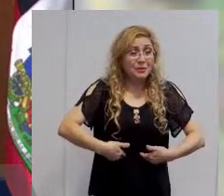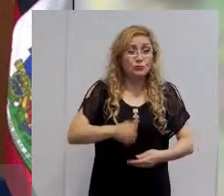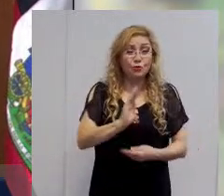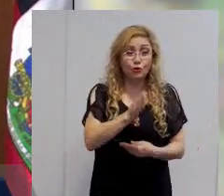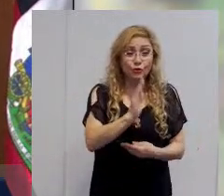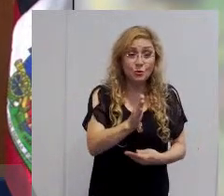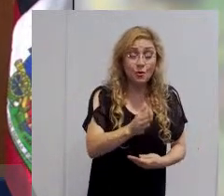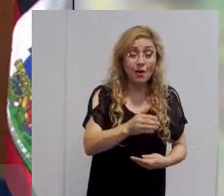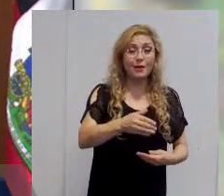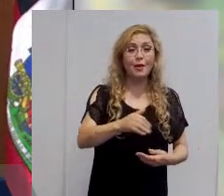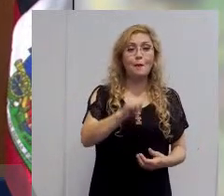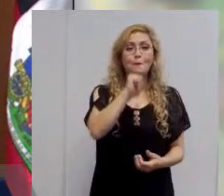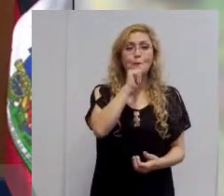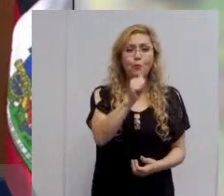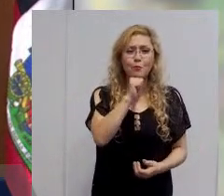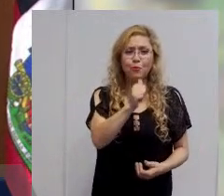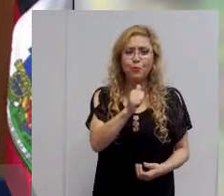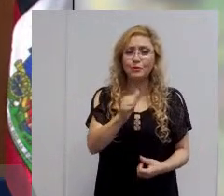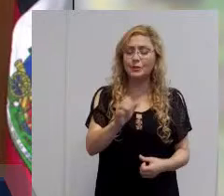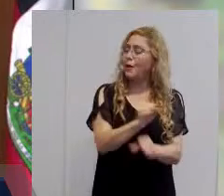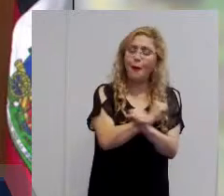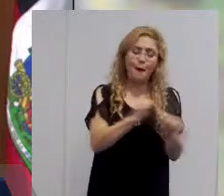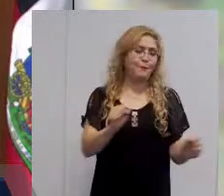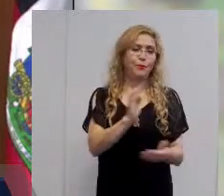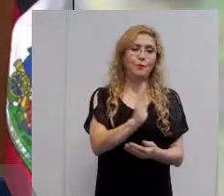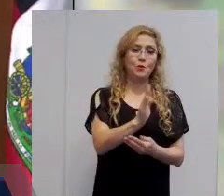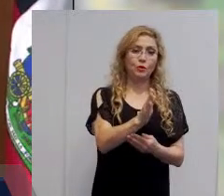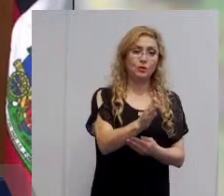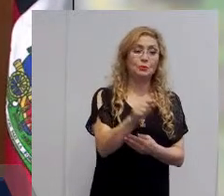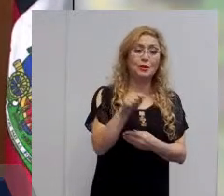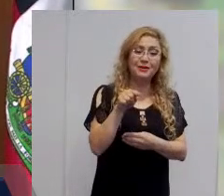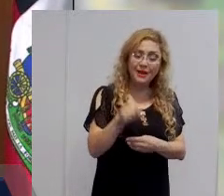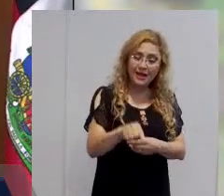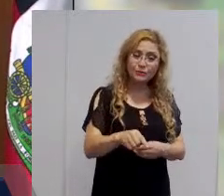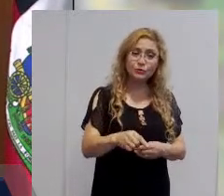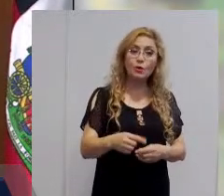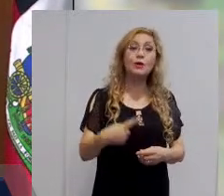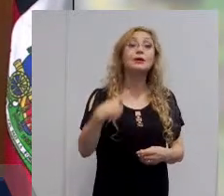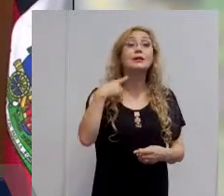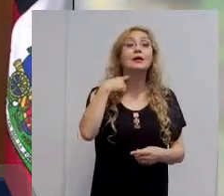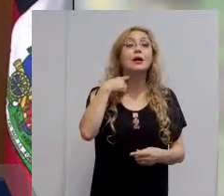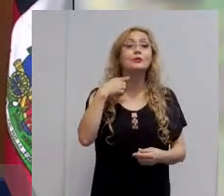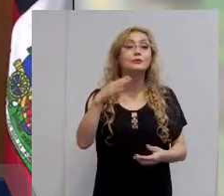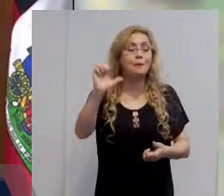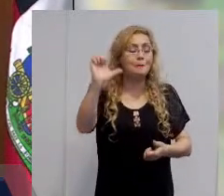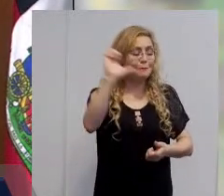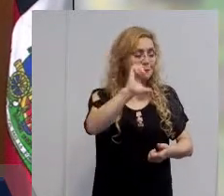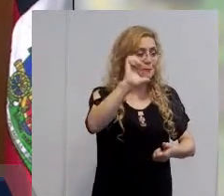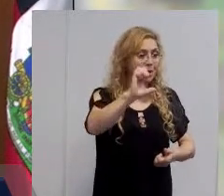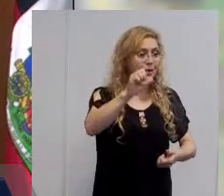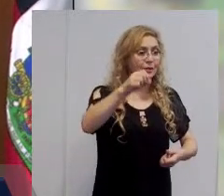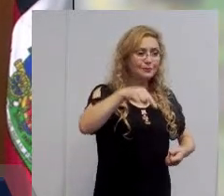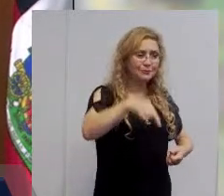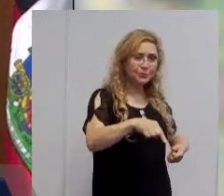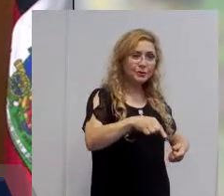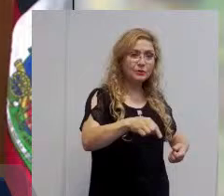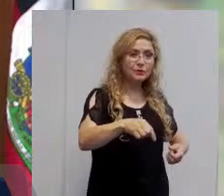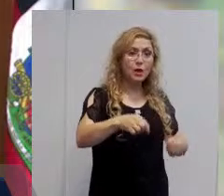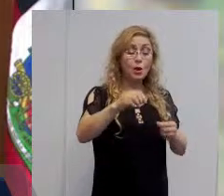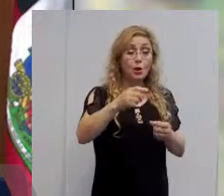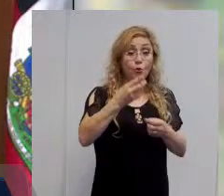We cannot continue with hunger, poverty, and misery.